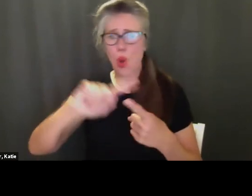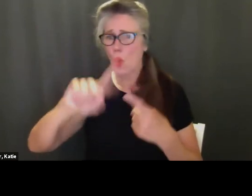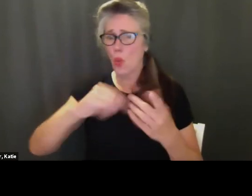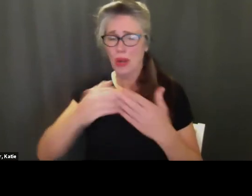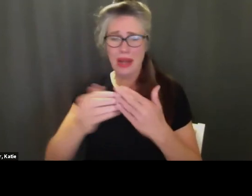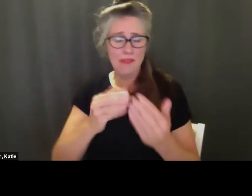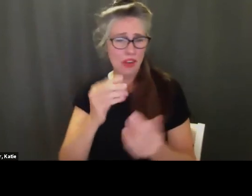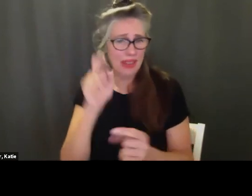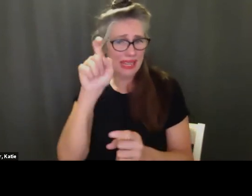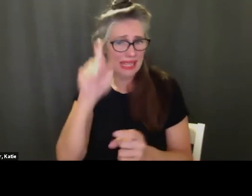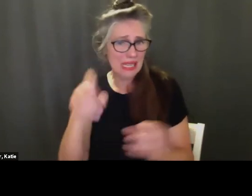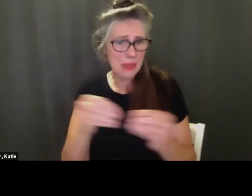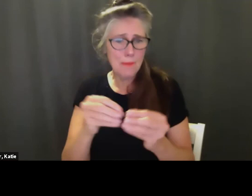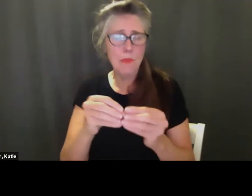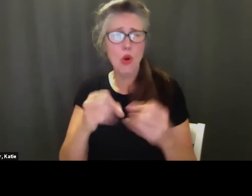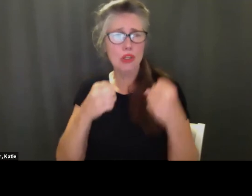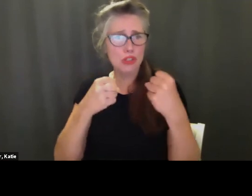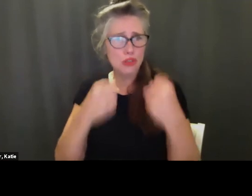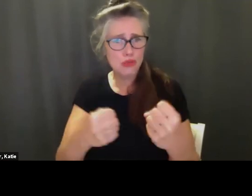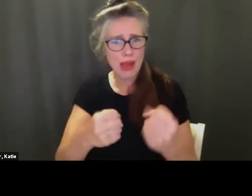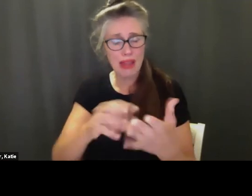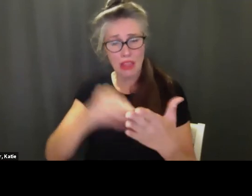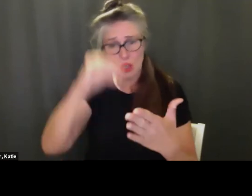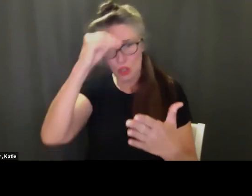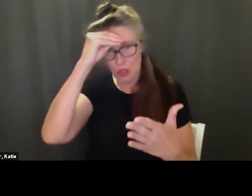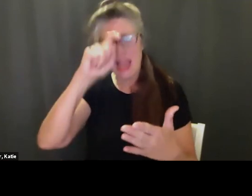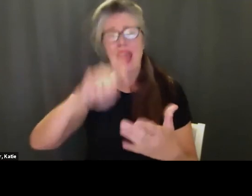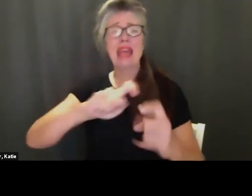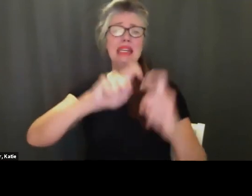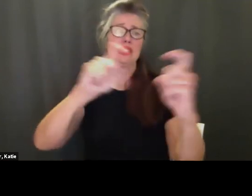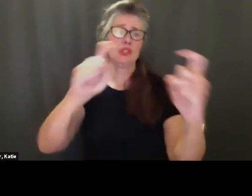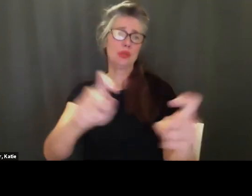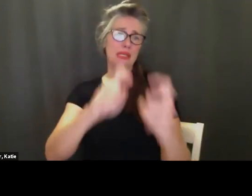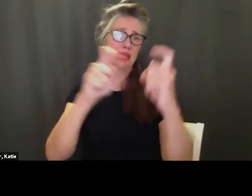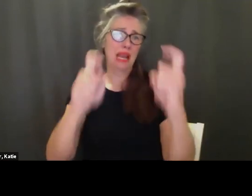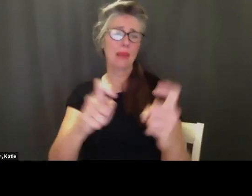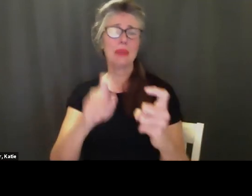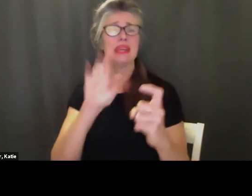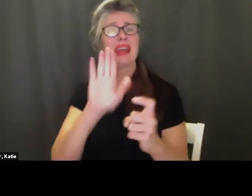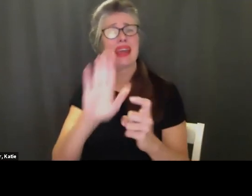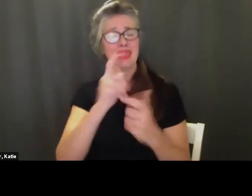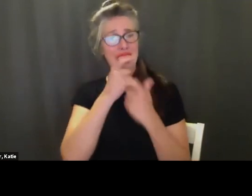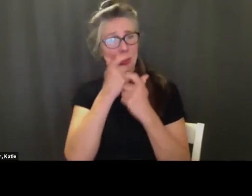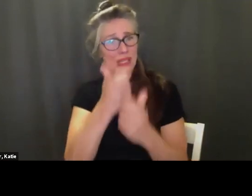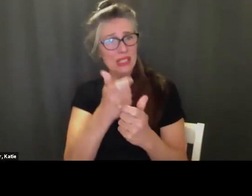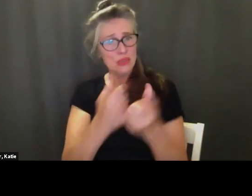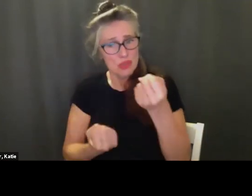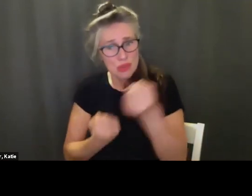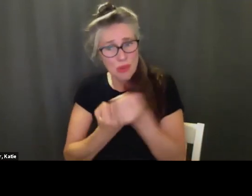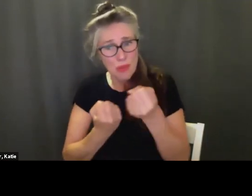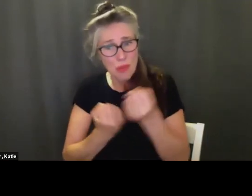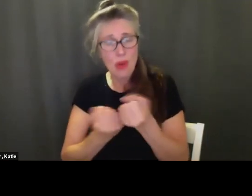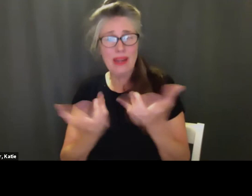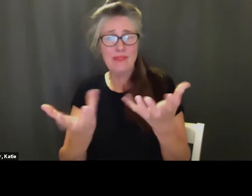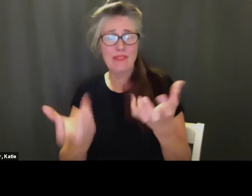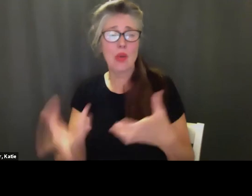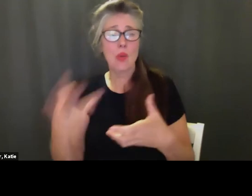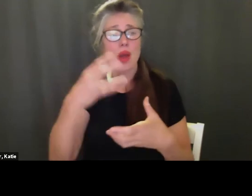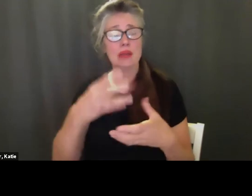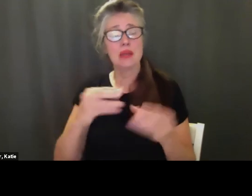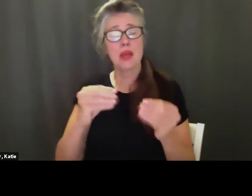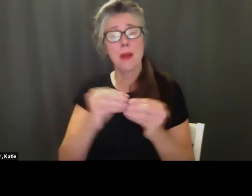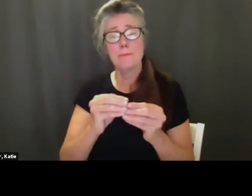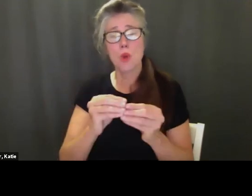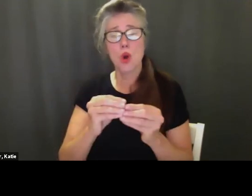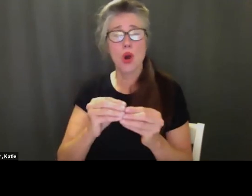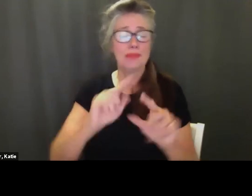we should also look at celebrating their interests and doing enrichment. But what is happening to the students with